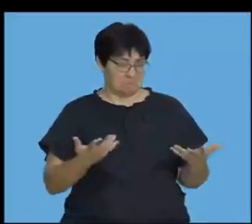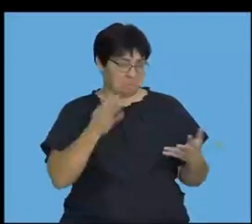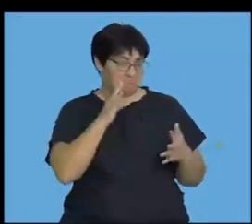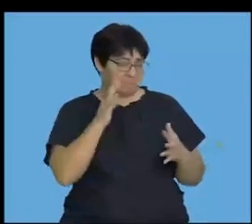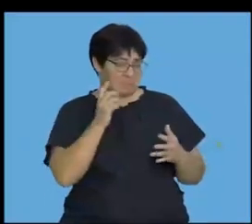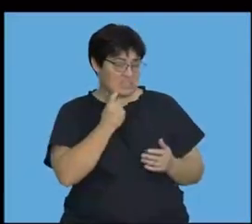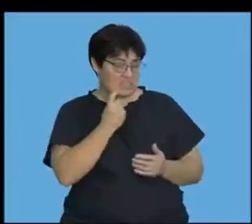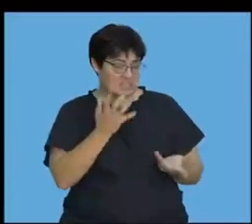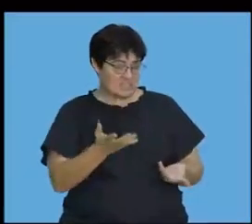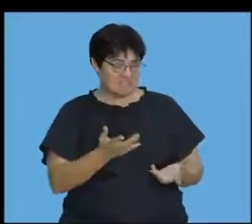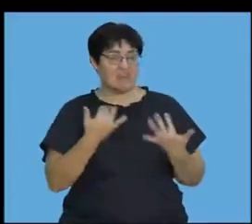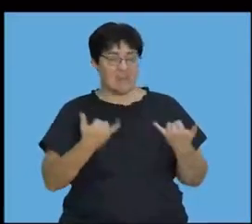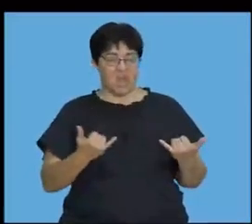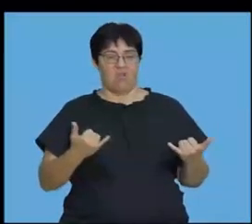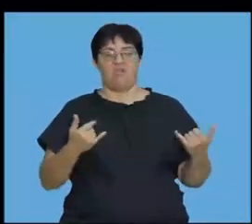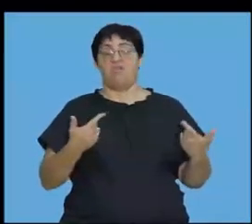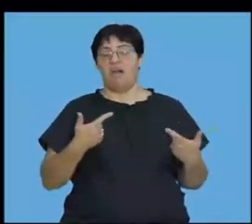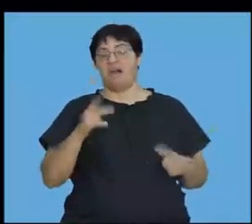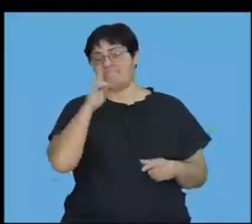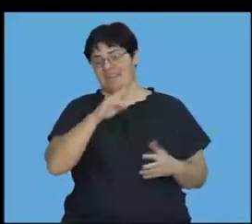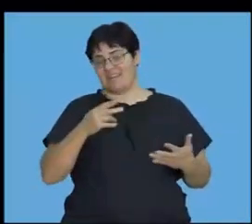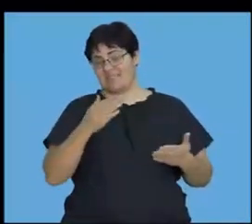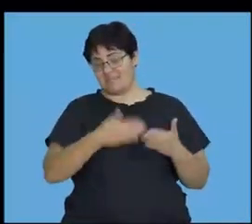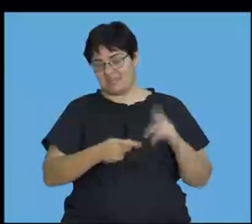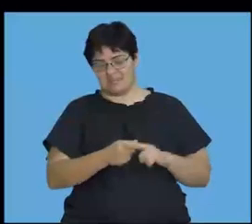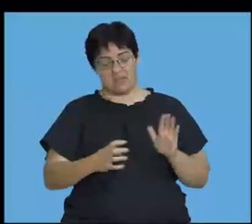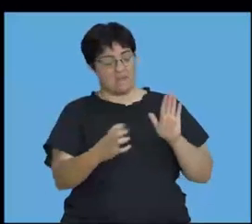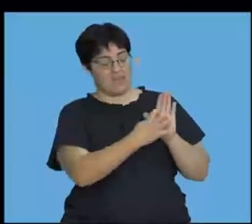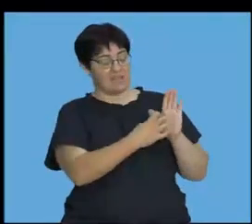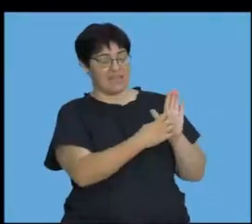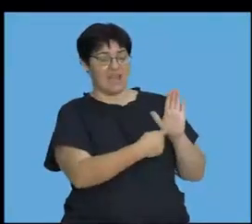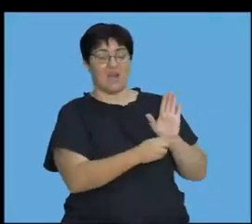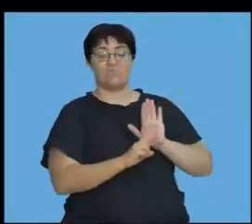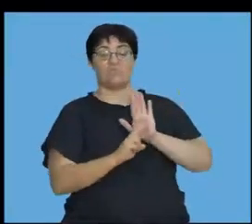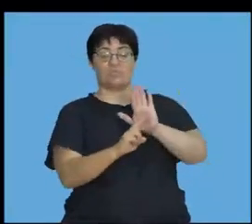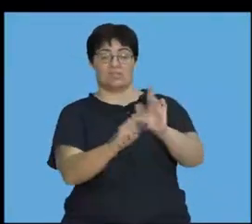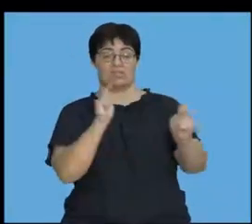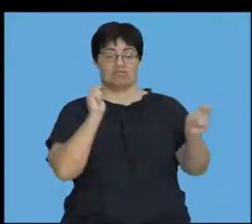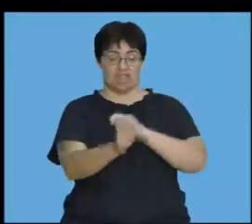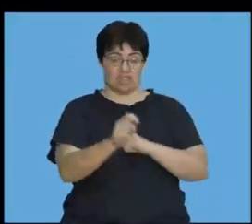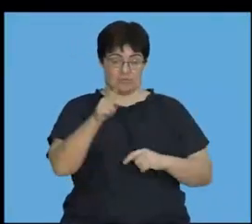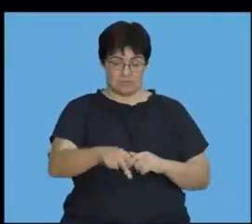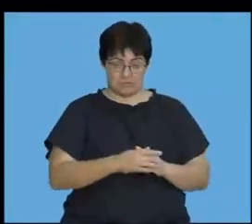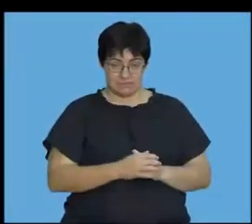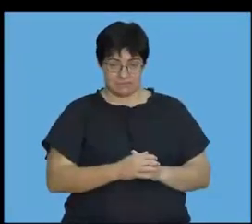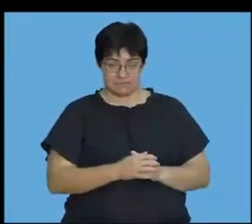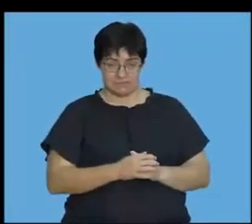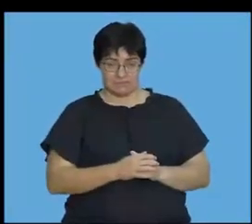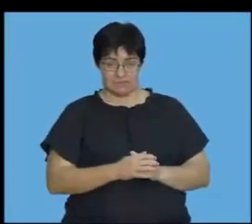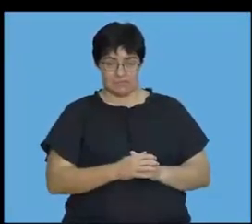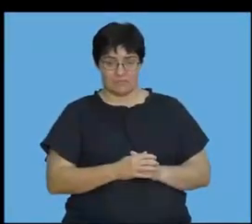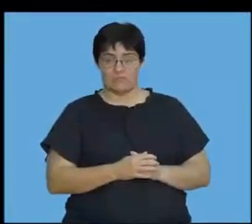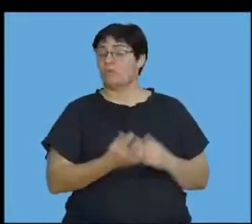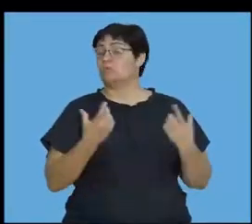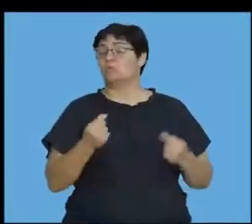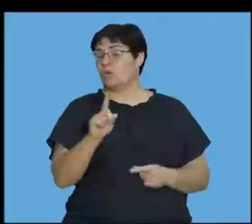Straightforward. Now for the fun part. Draw a vector diagram representing the change in momentum. What we're